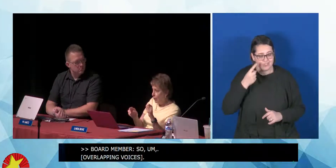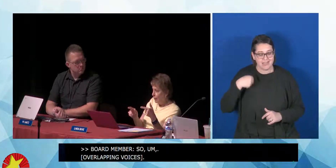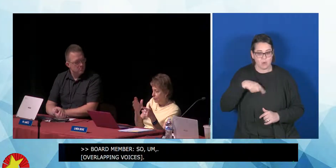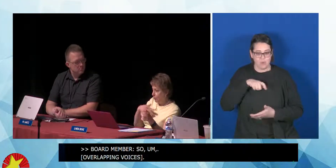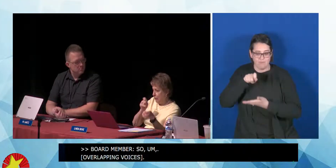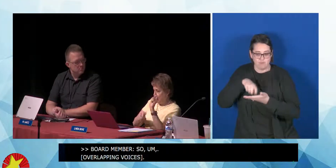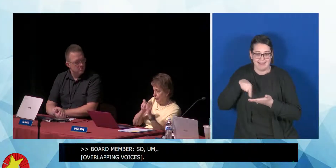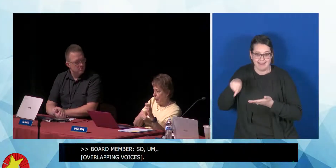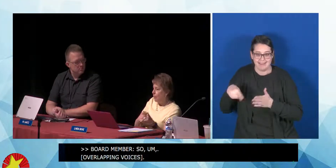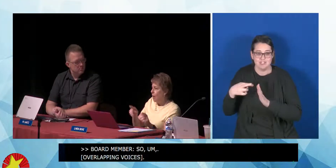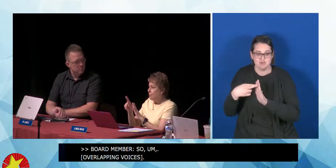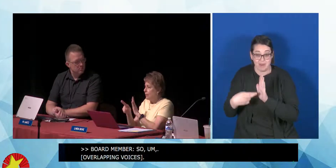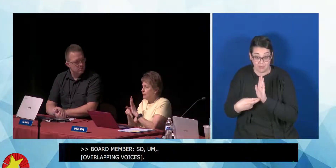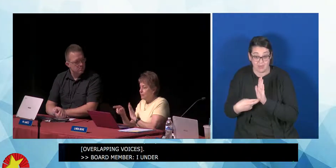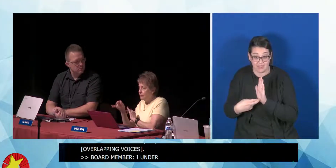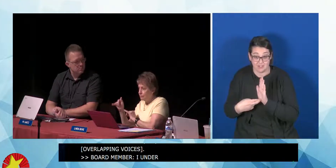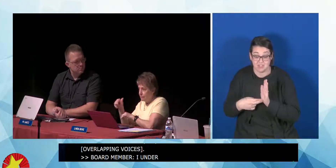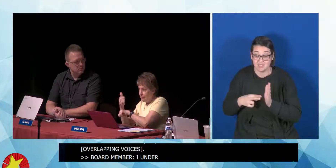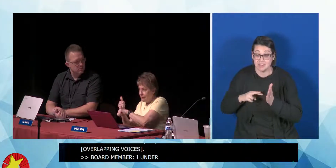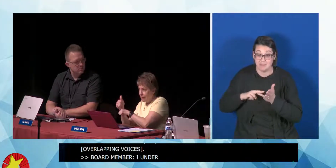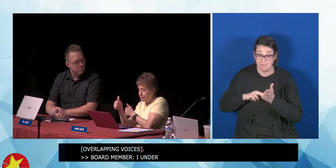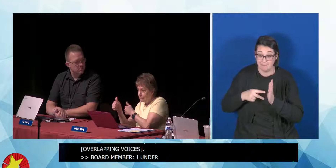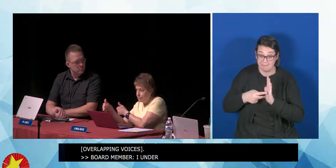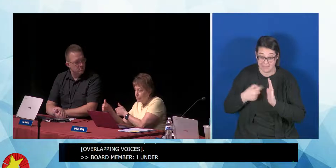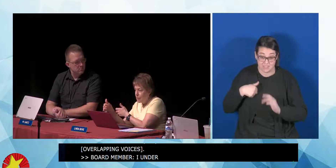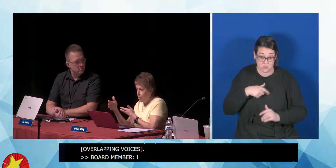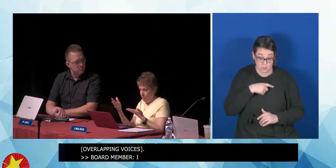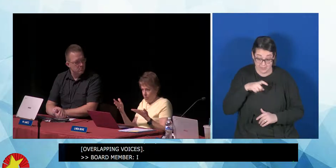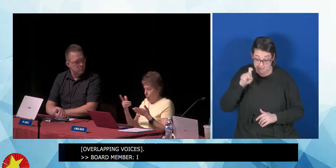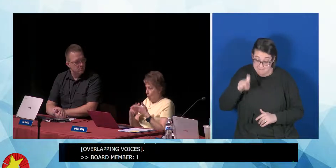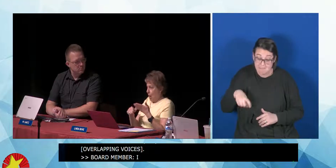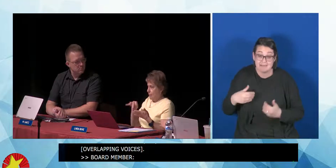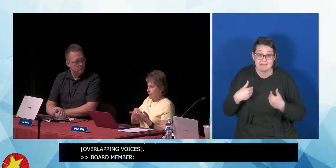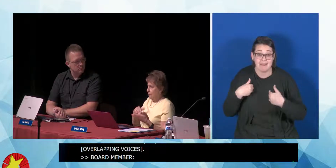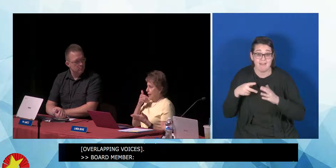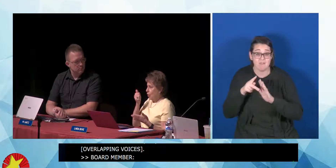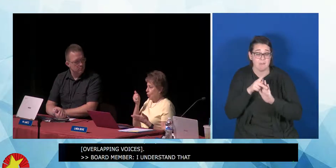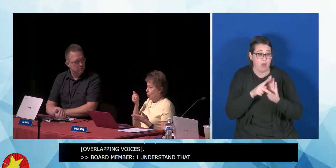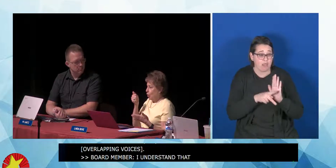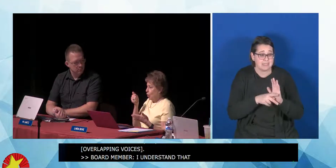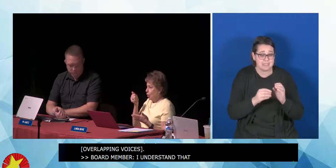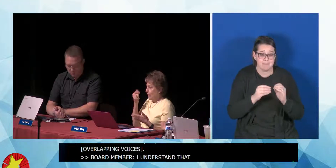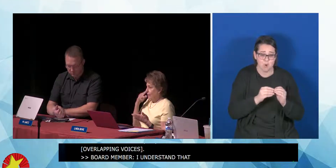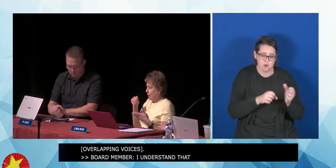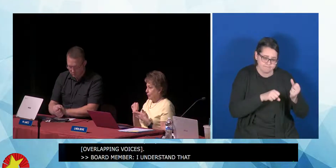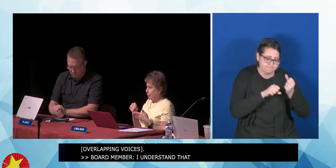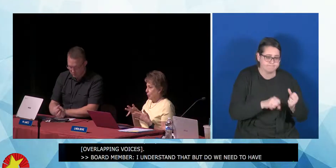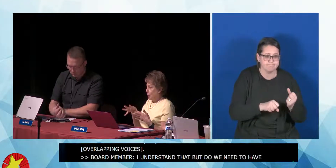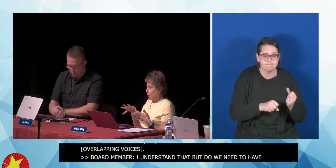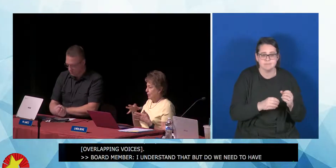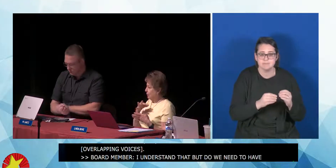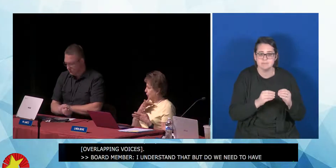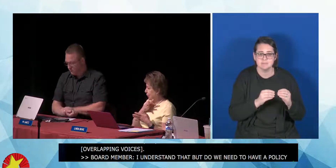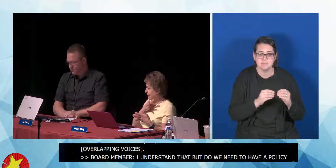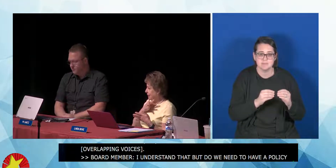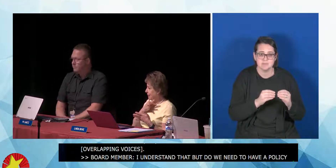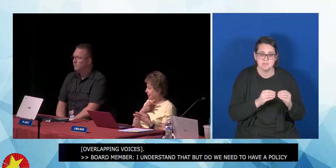regulation. Do we need to have a policy that is something a little bit more solid, giving us a little bit more